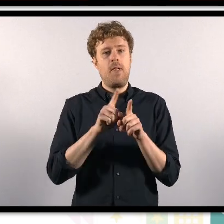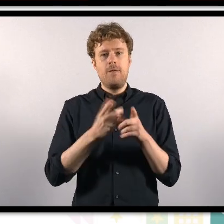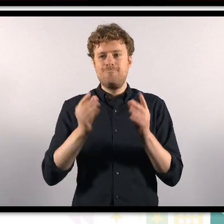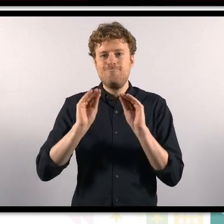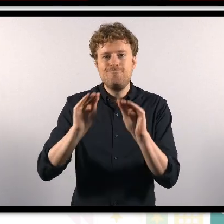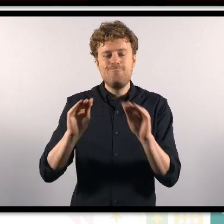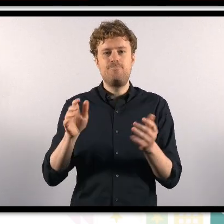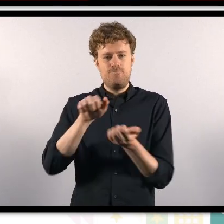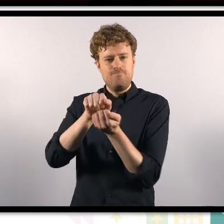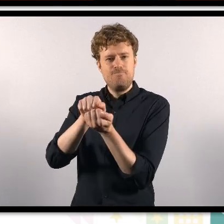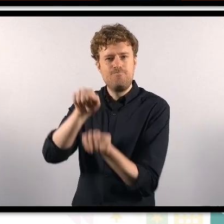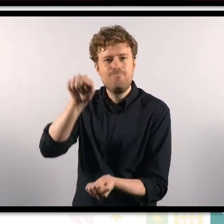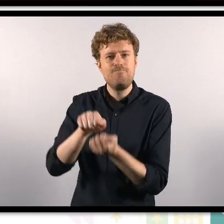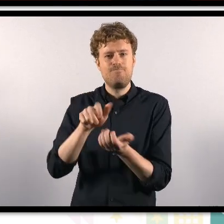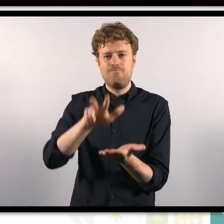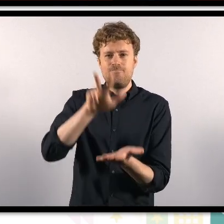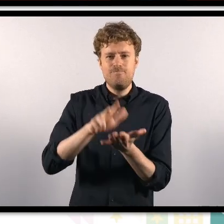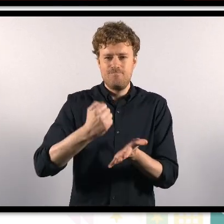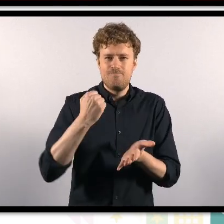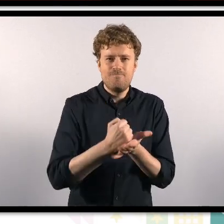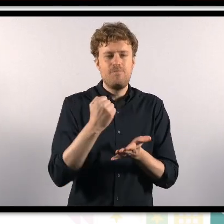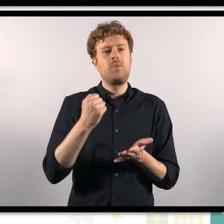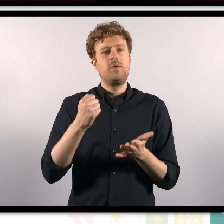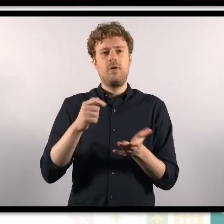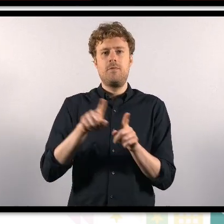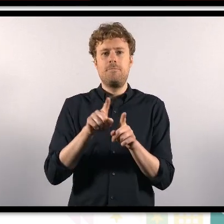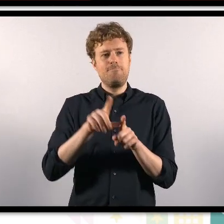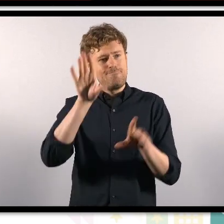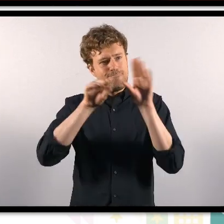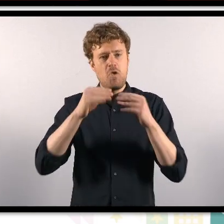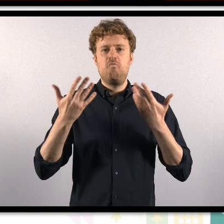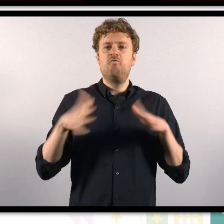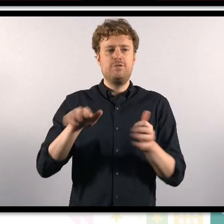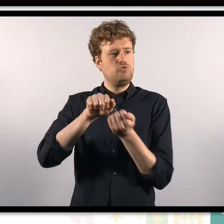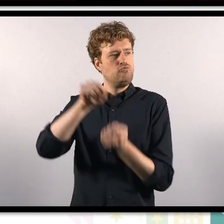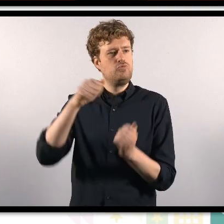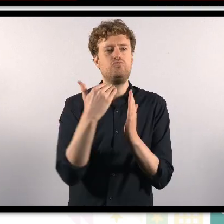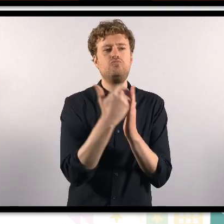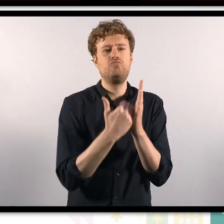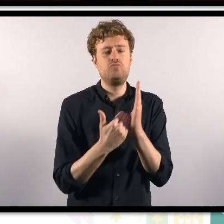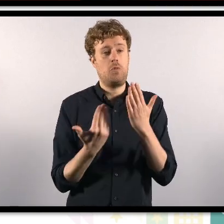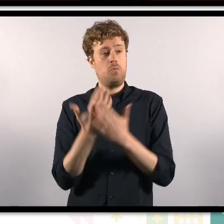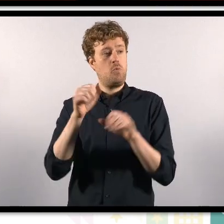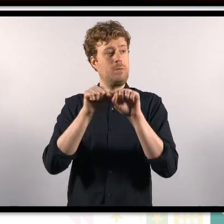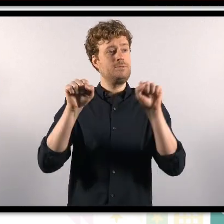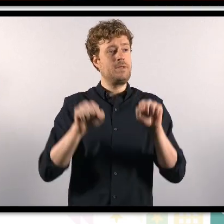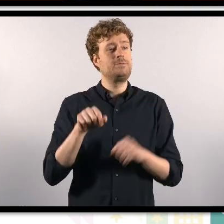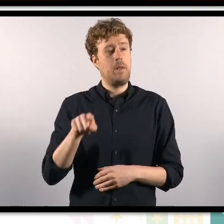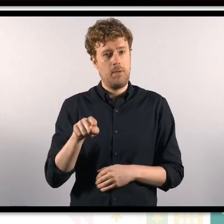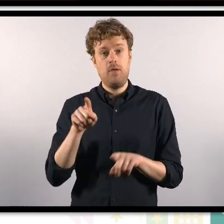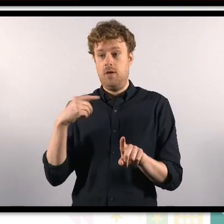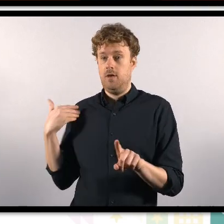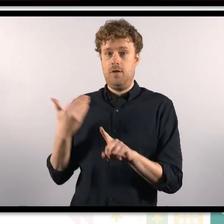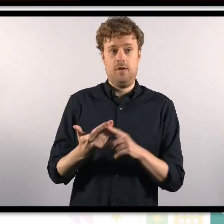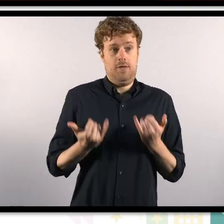have passed not only the Kubernetes certifications, but the other CNCF projects like Istio, Backstage, Argo, and